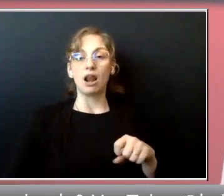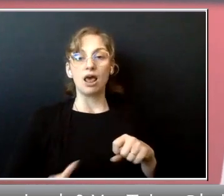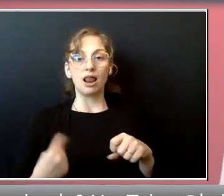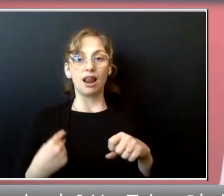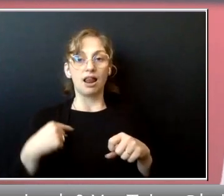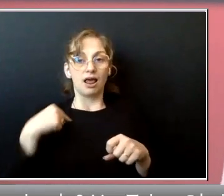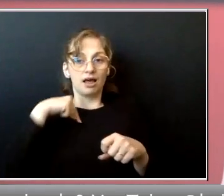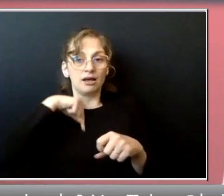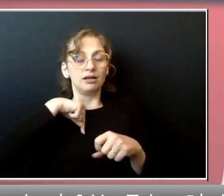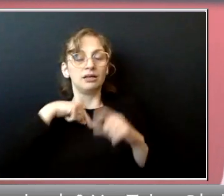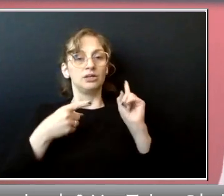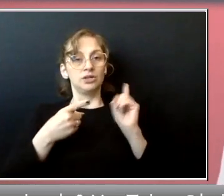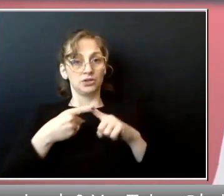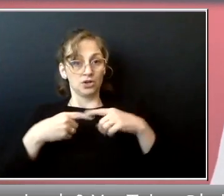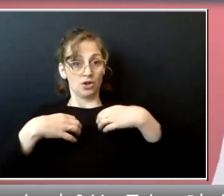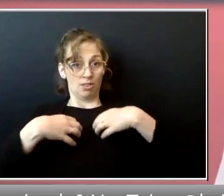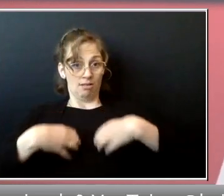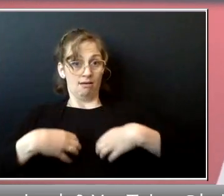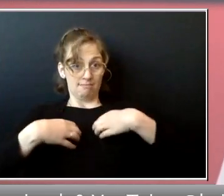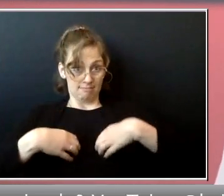pulmonary embolus that can kill you.